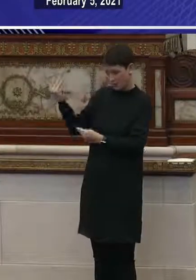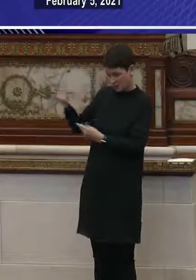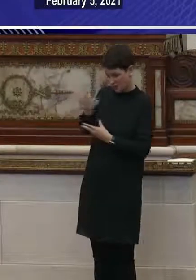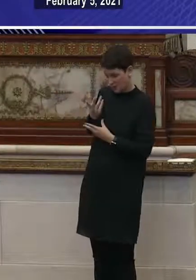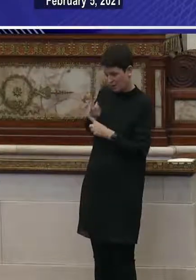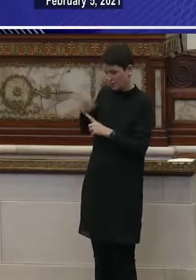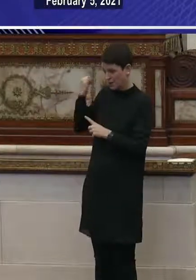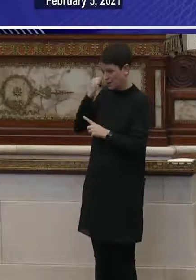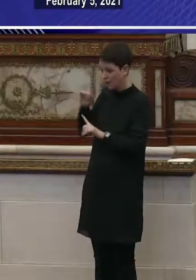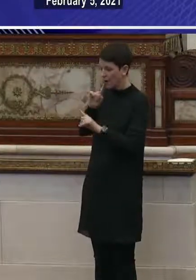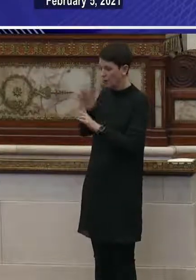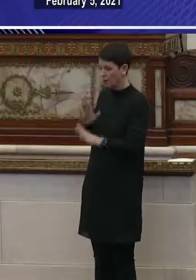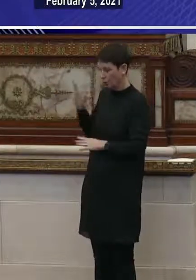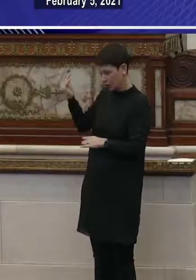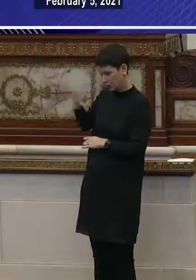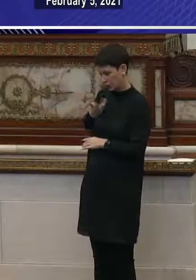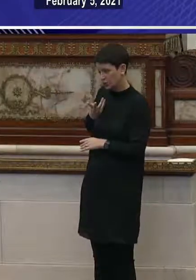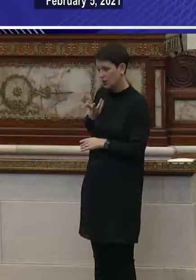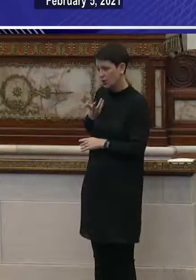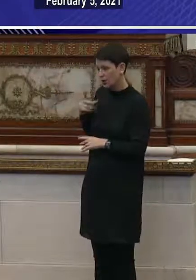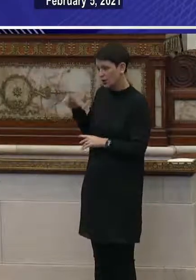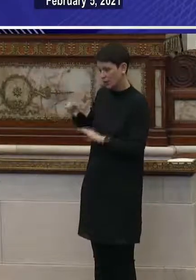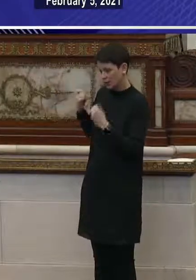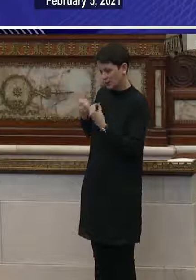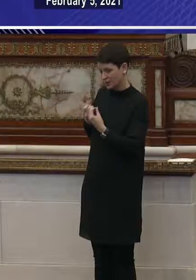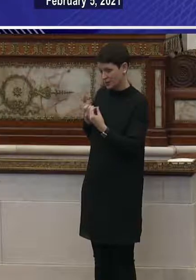from an Inquirer reporter that said this